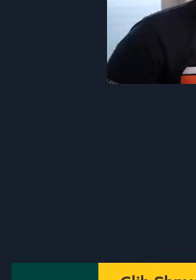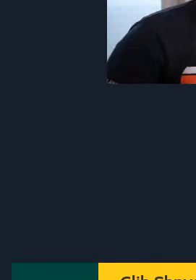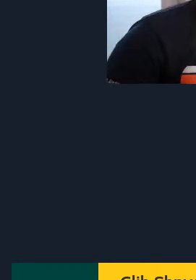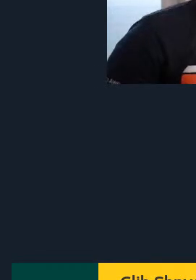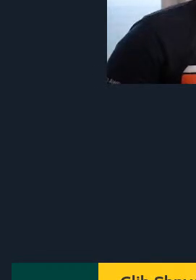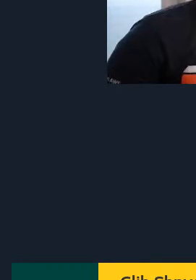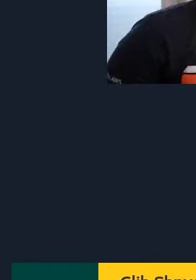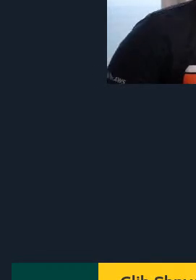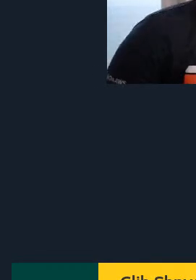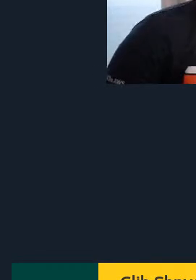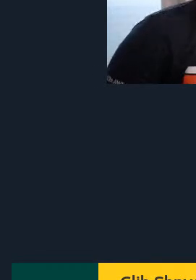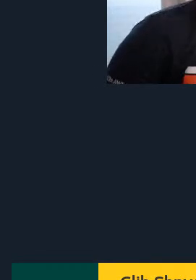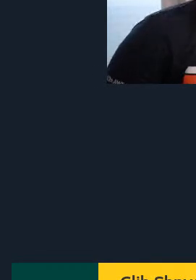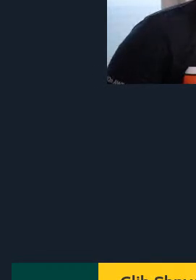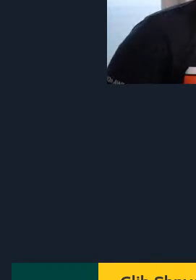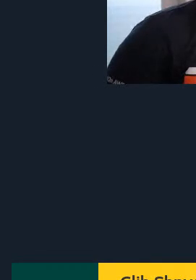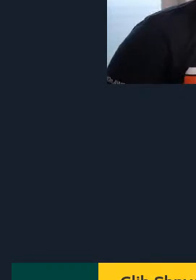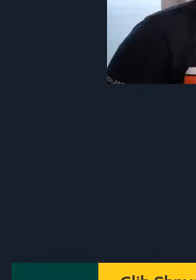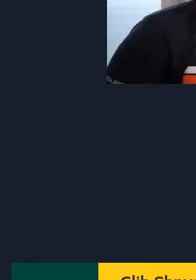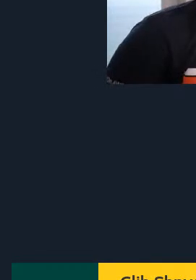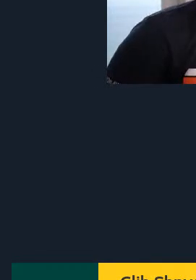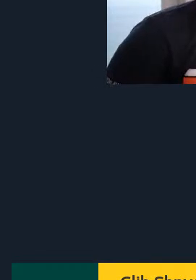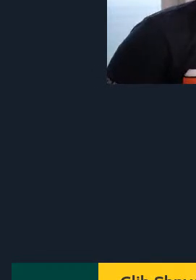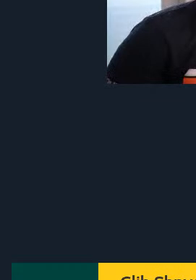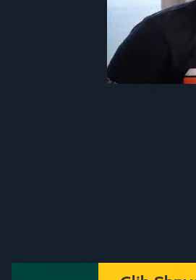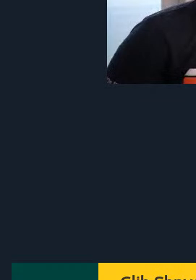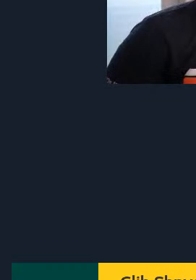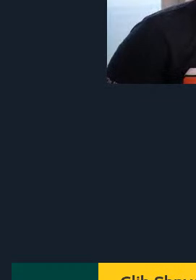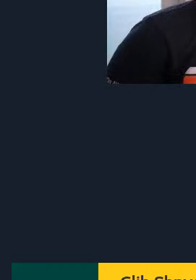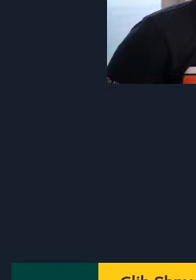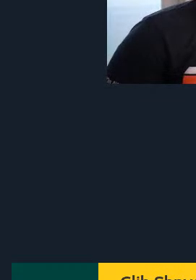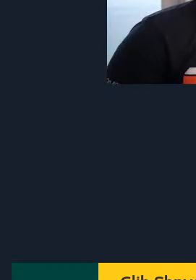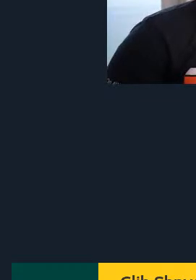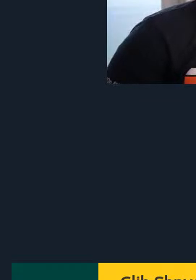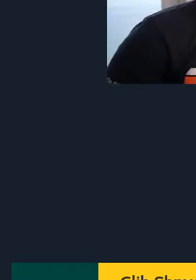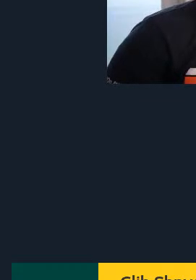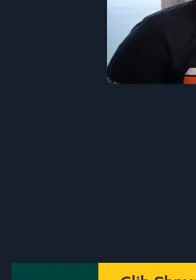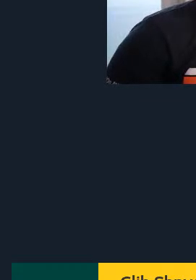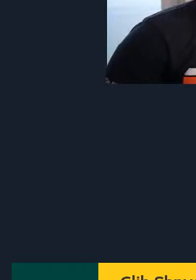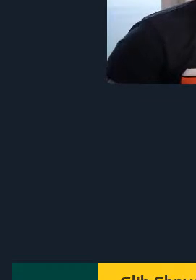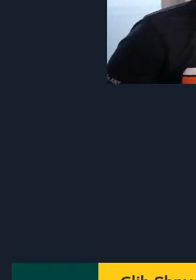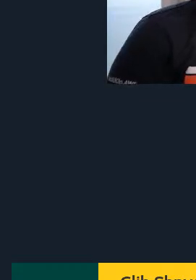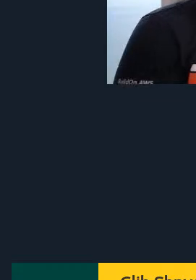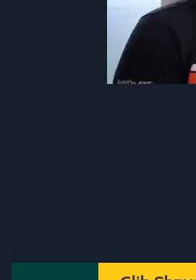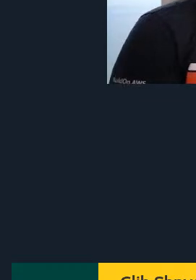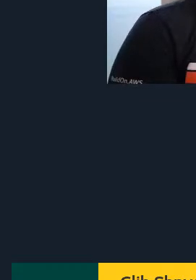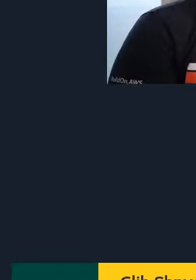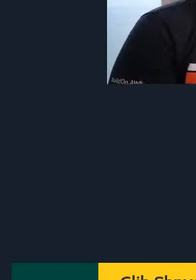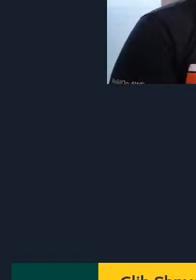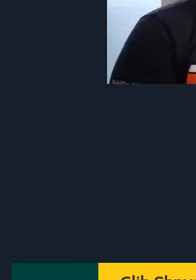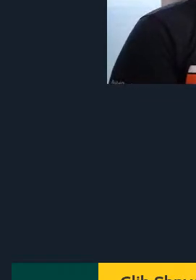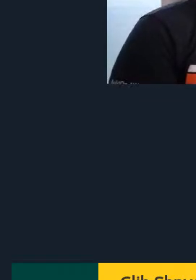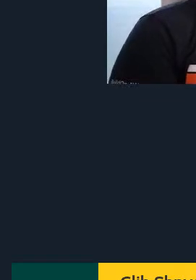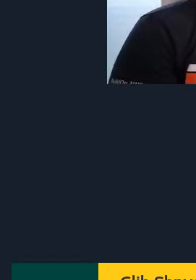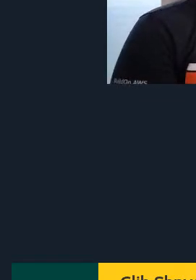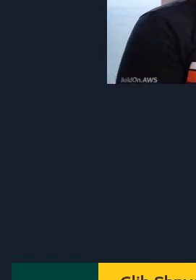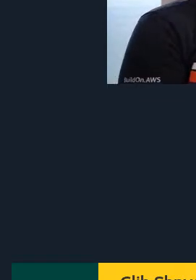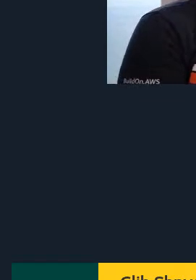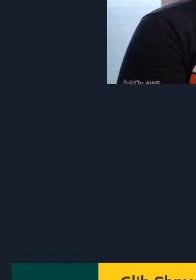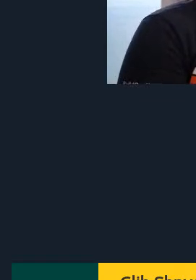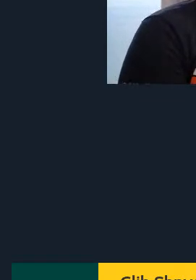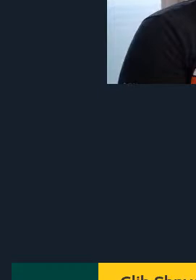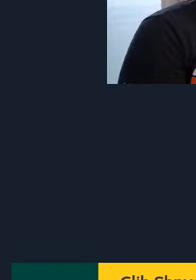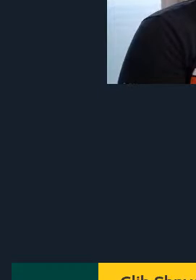preview, 27 on August 2018. That's also a correct one. So congrats to Glip